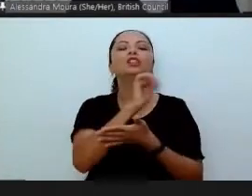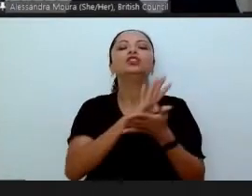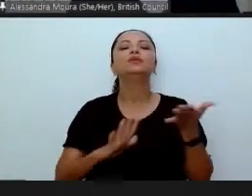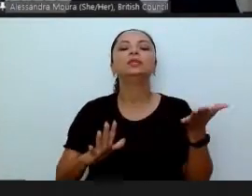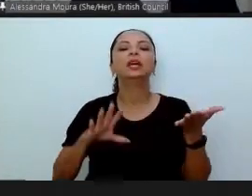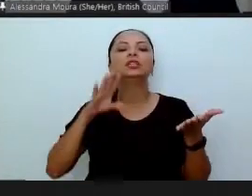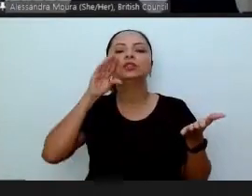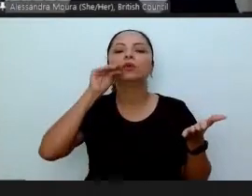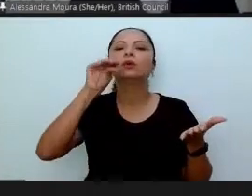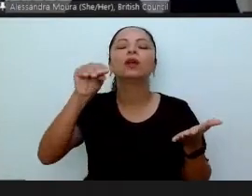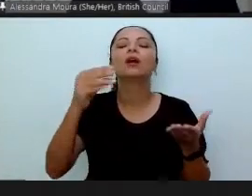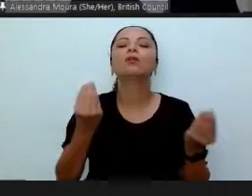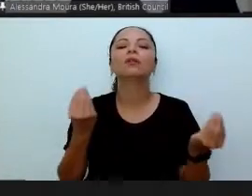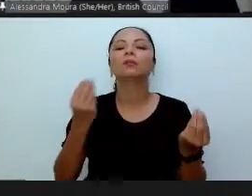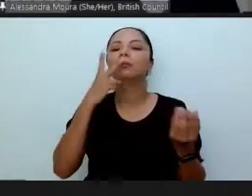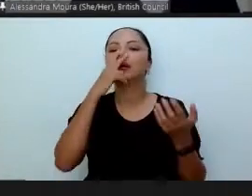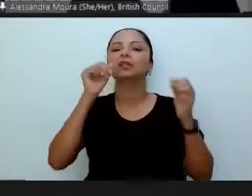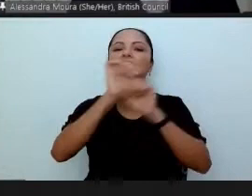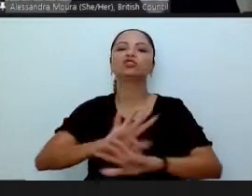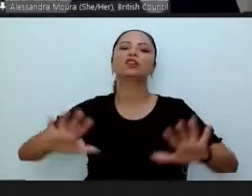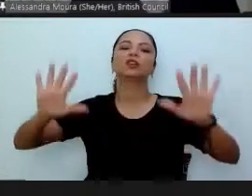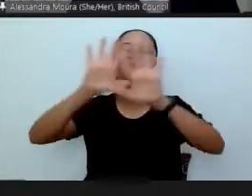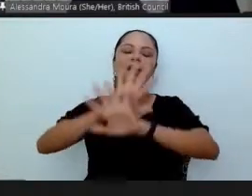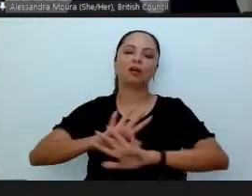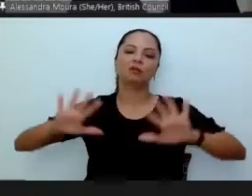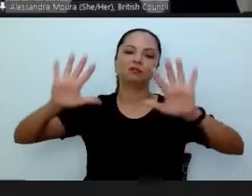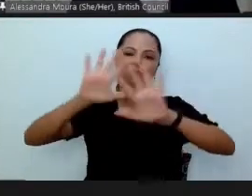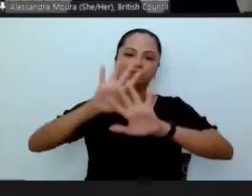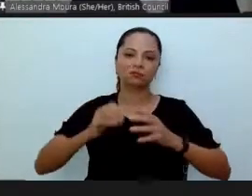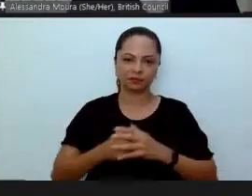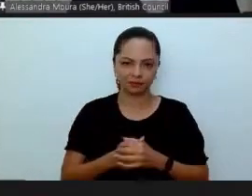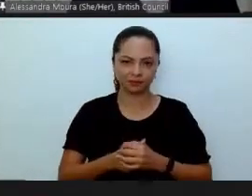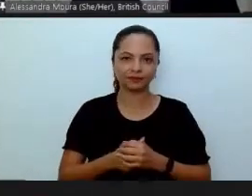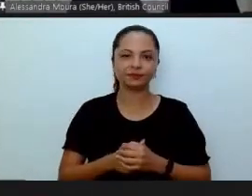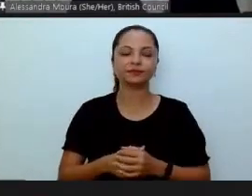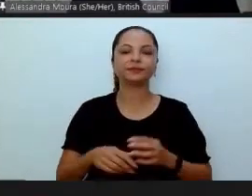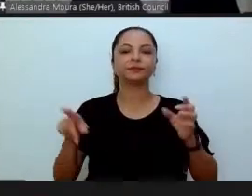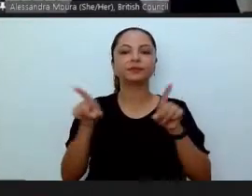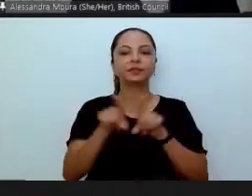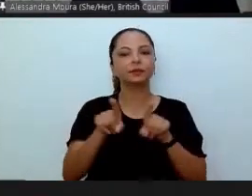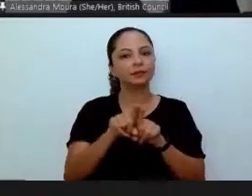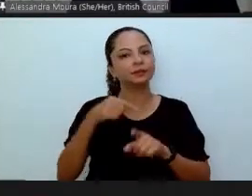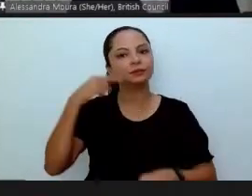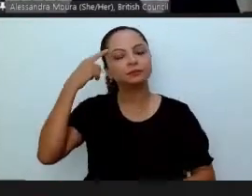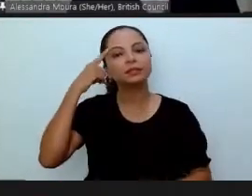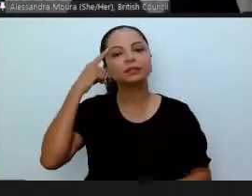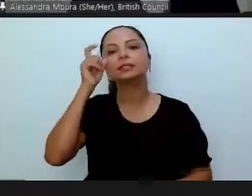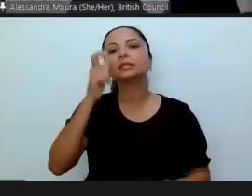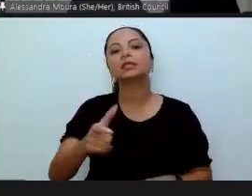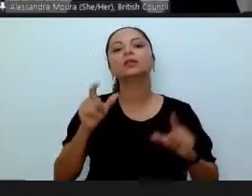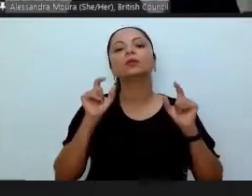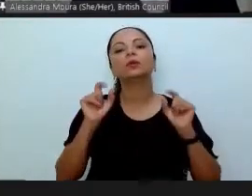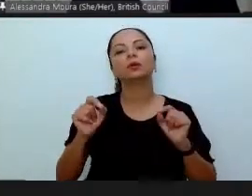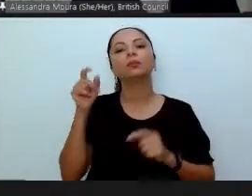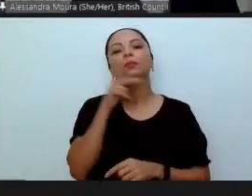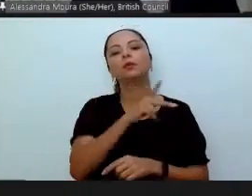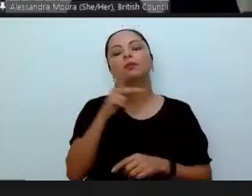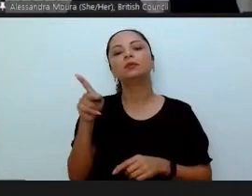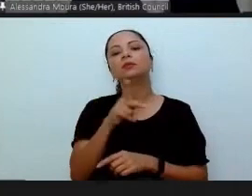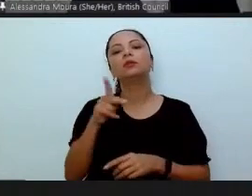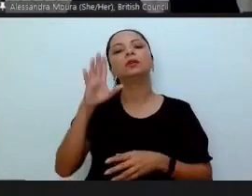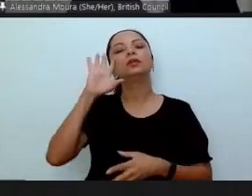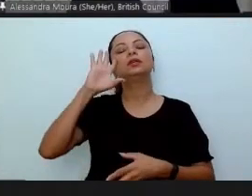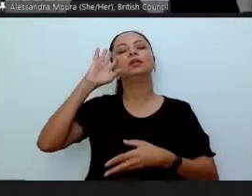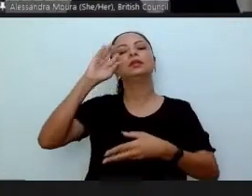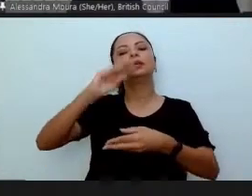think it would be interesting for this teacher to understand more about what the learners